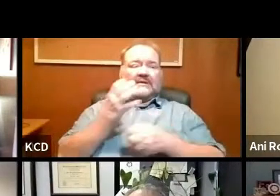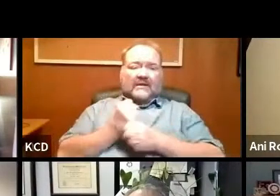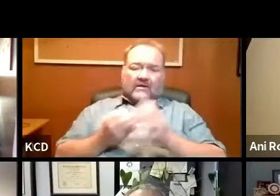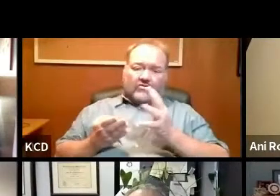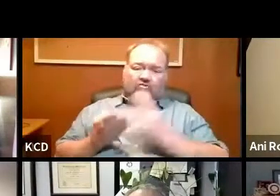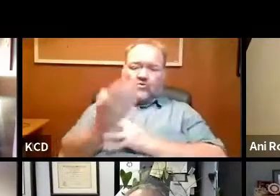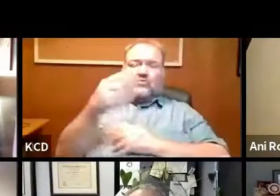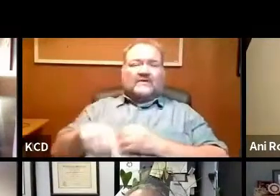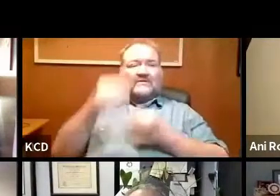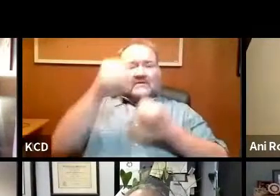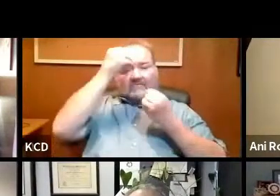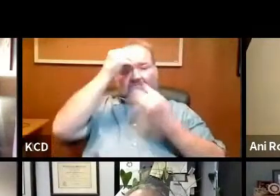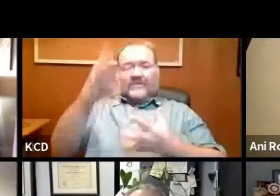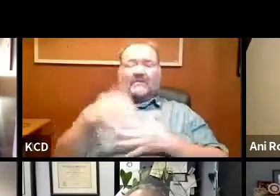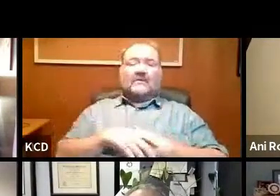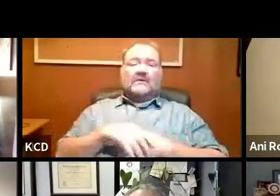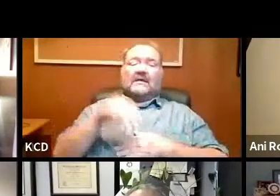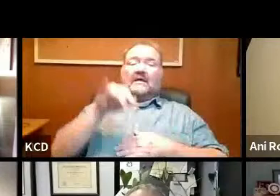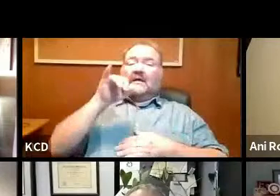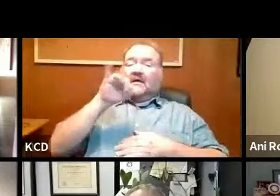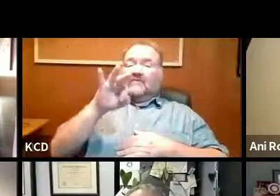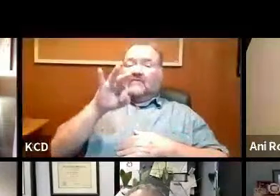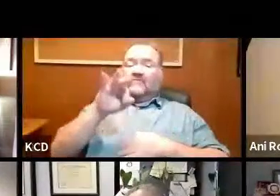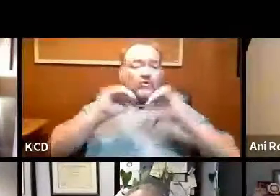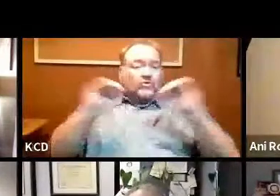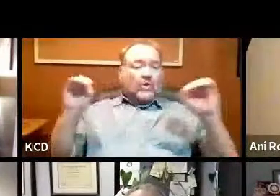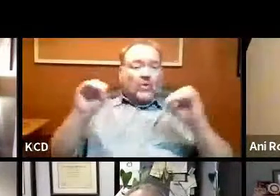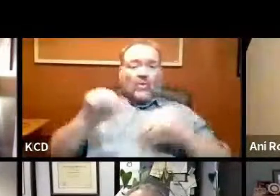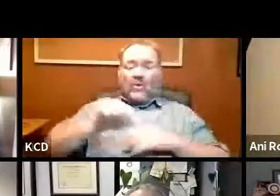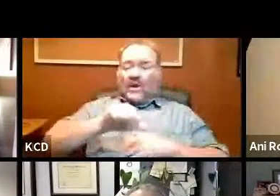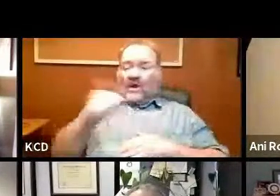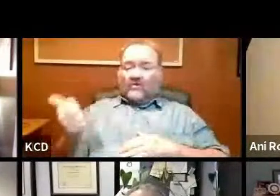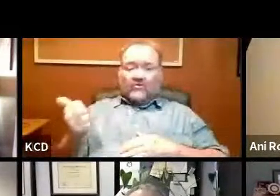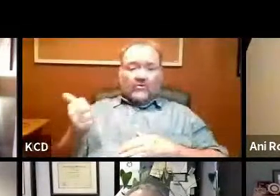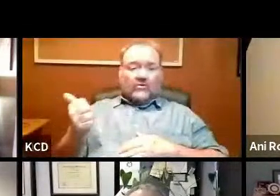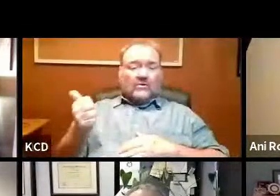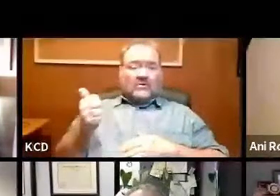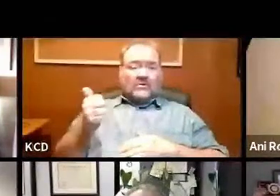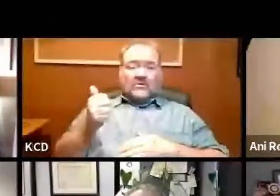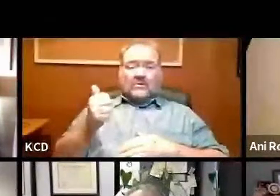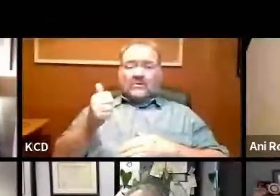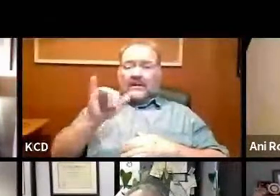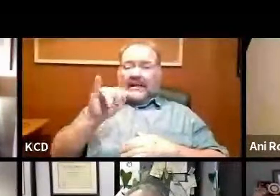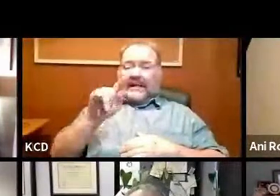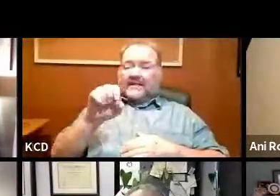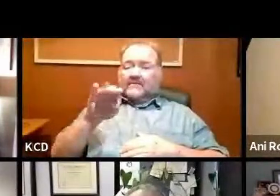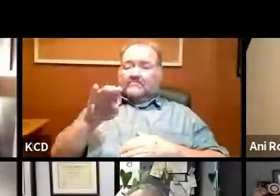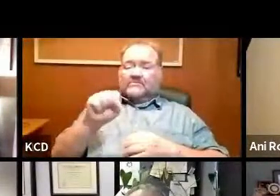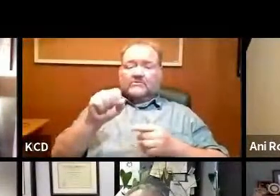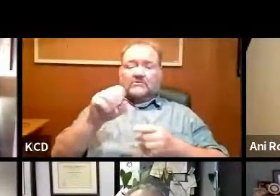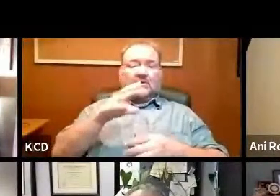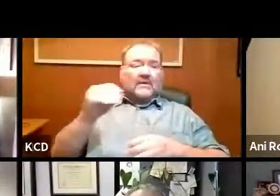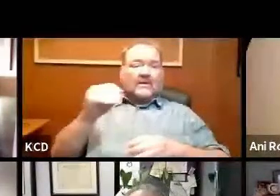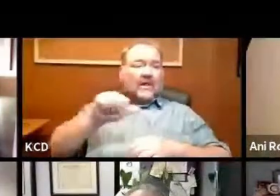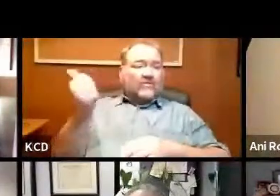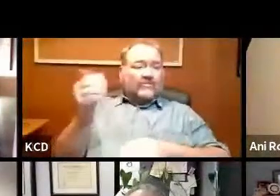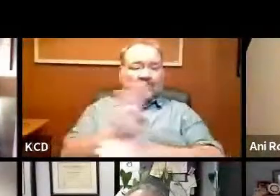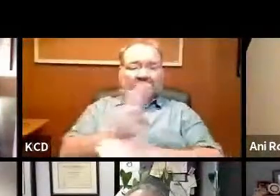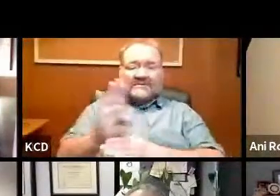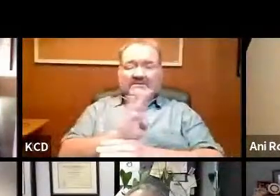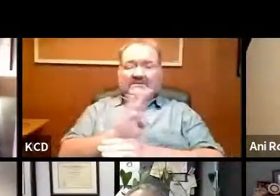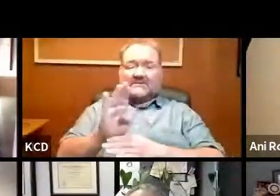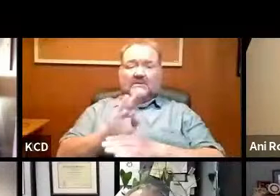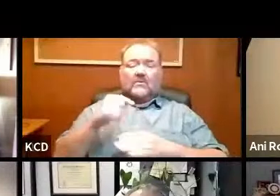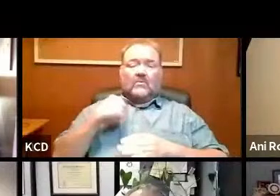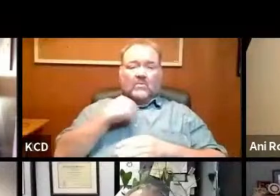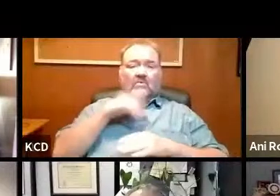this. If there are no other items to come before us and other business, we